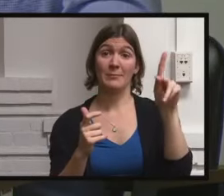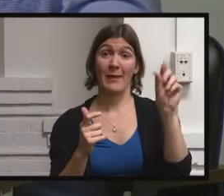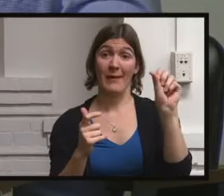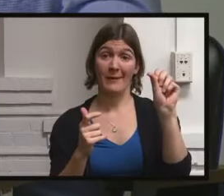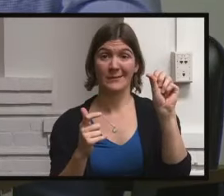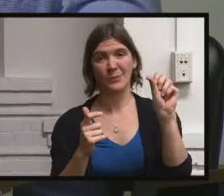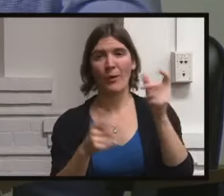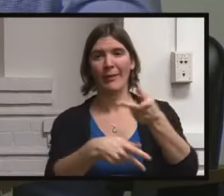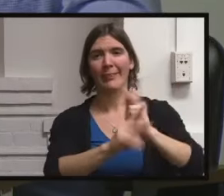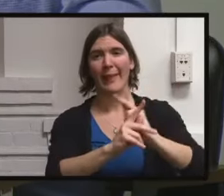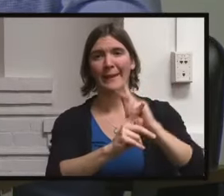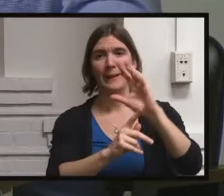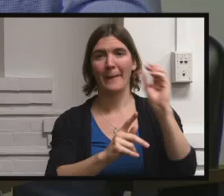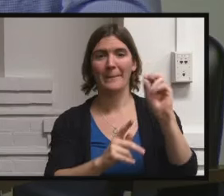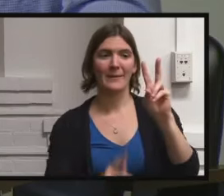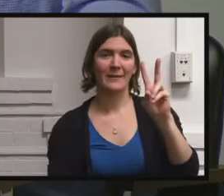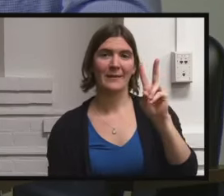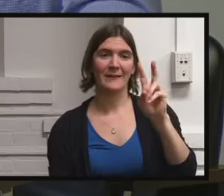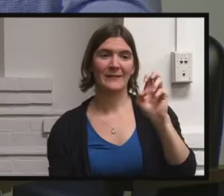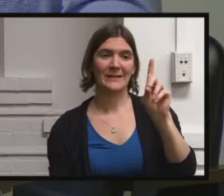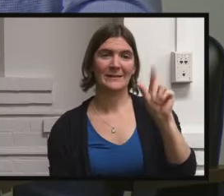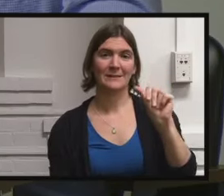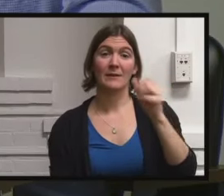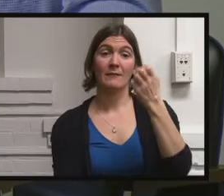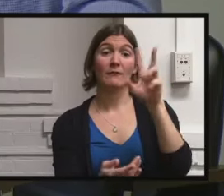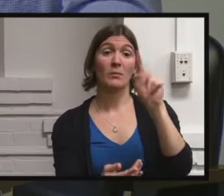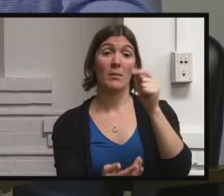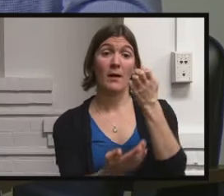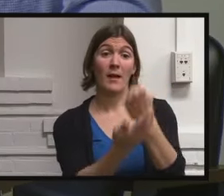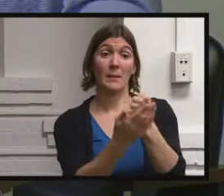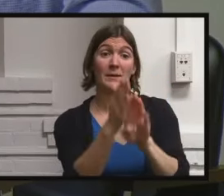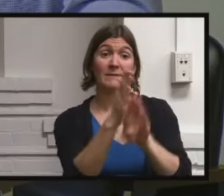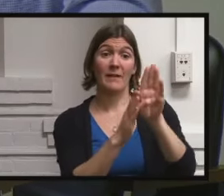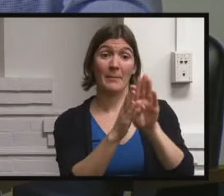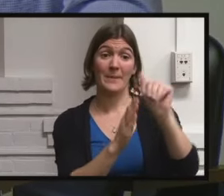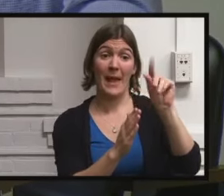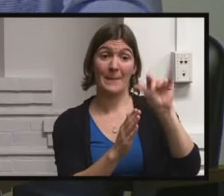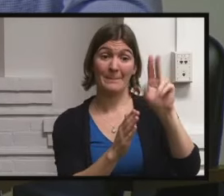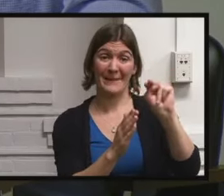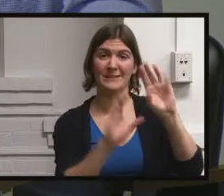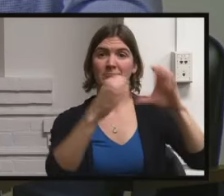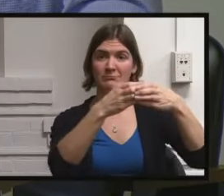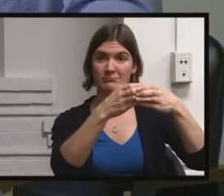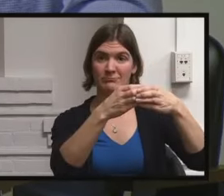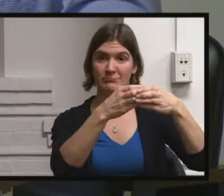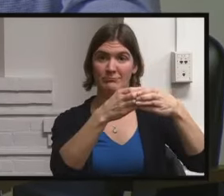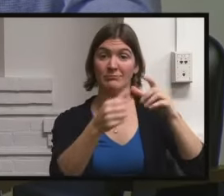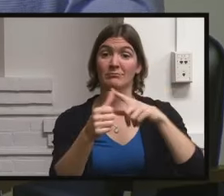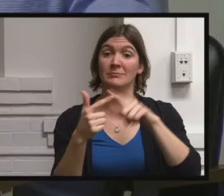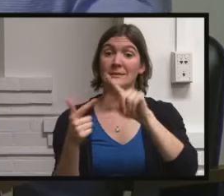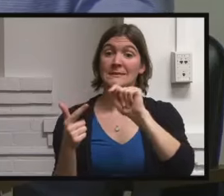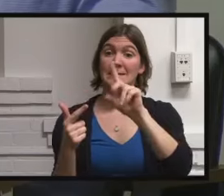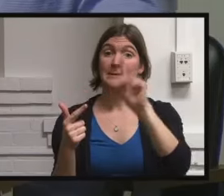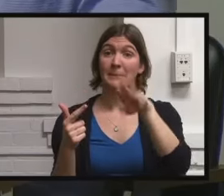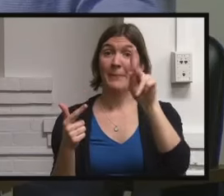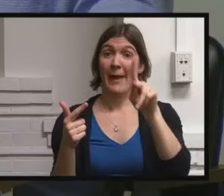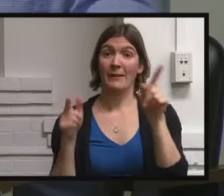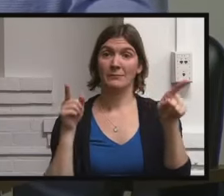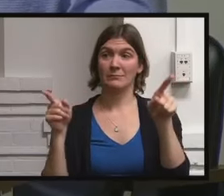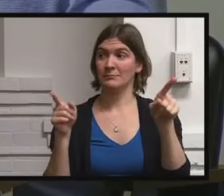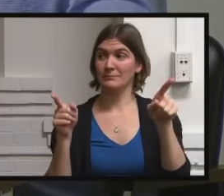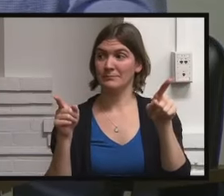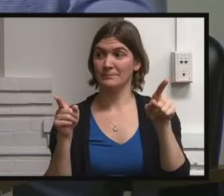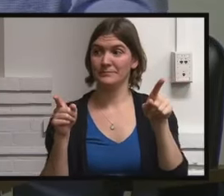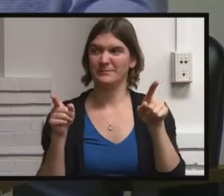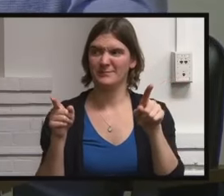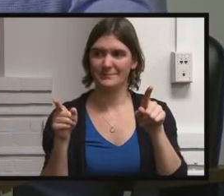namely VEDA, the Vermont Economic Development Administration, and TD Bank.